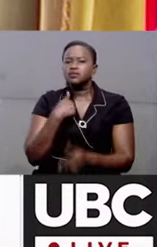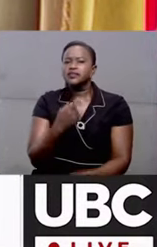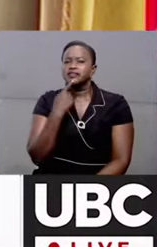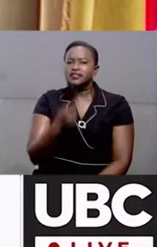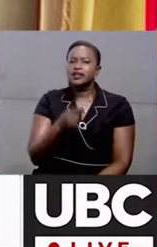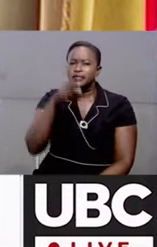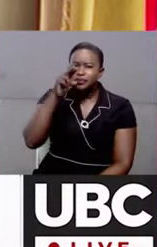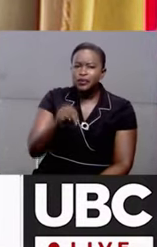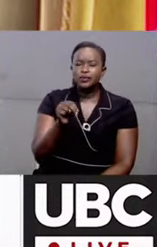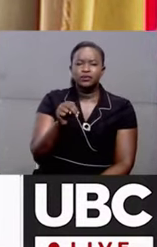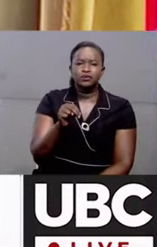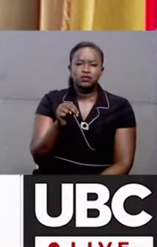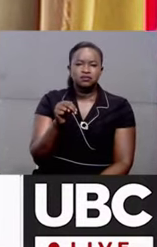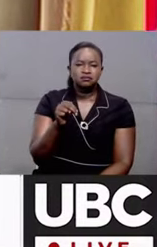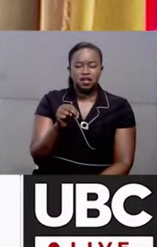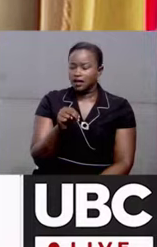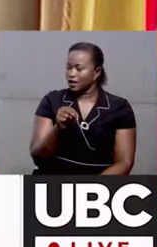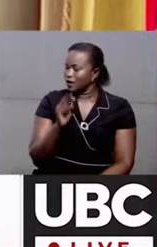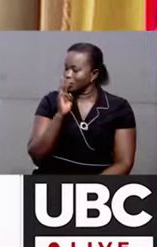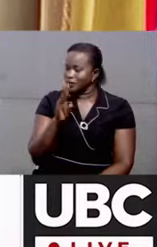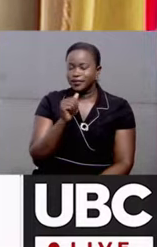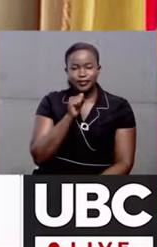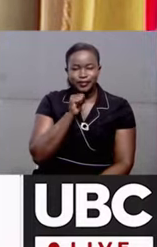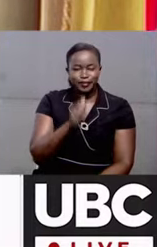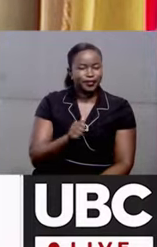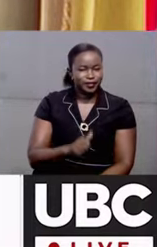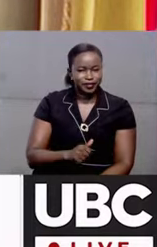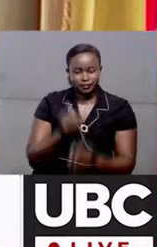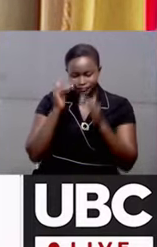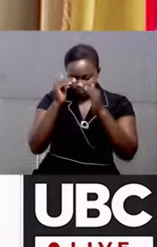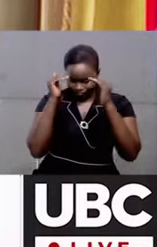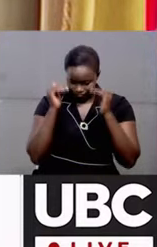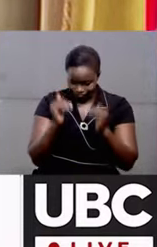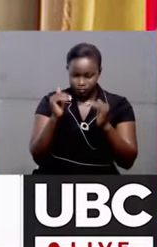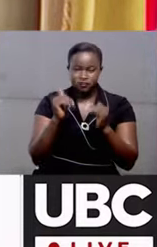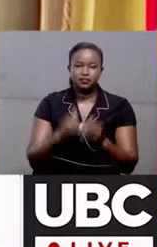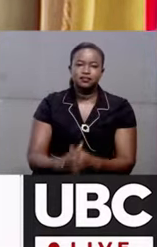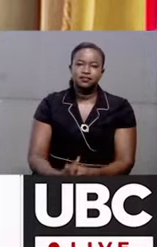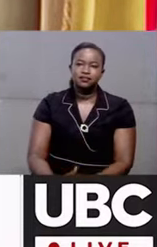to bum shafting. I will not. Next item.